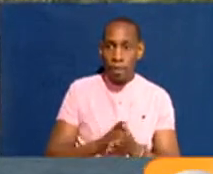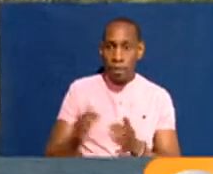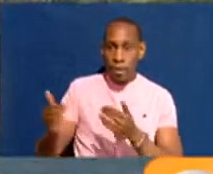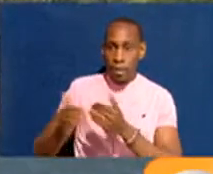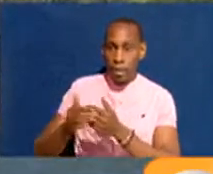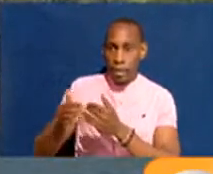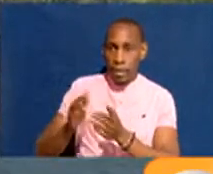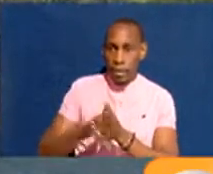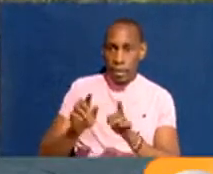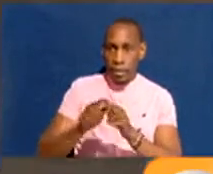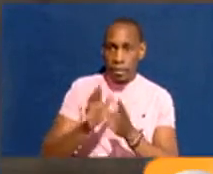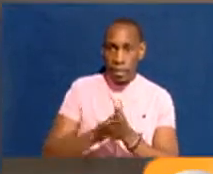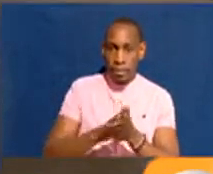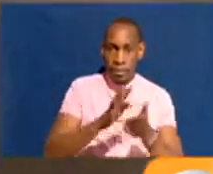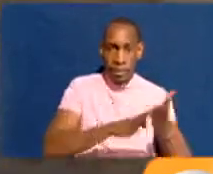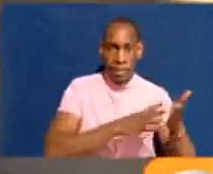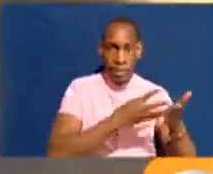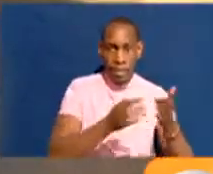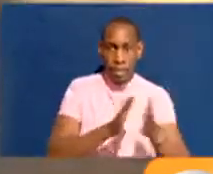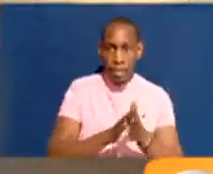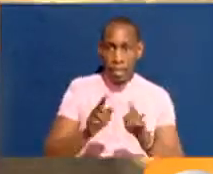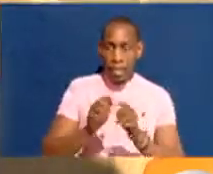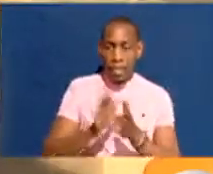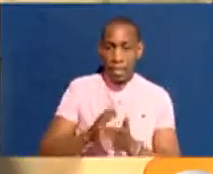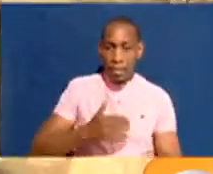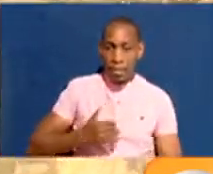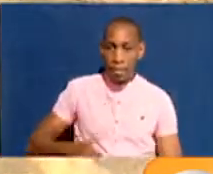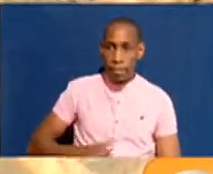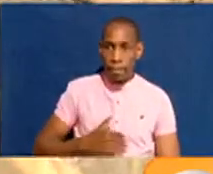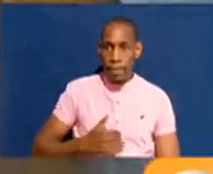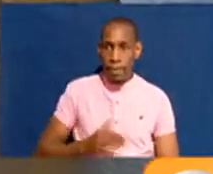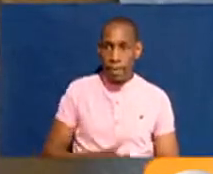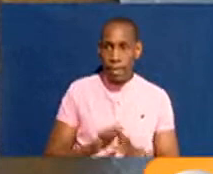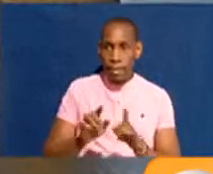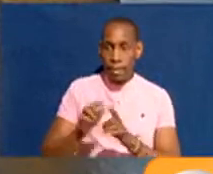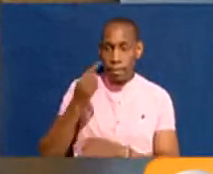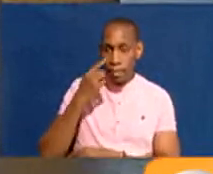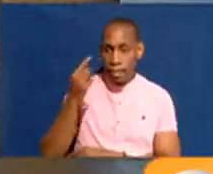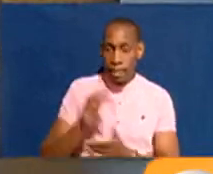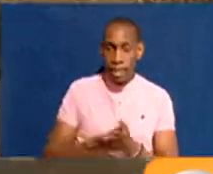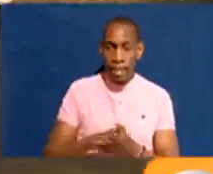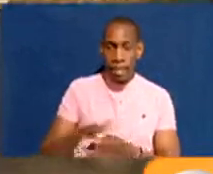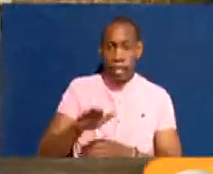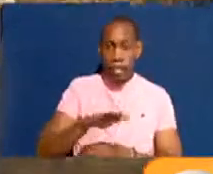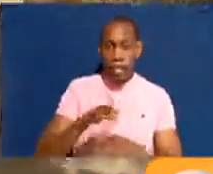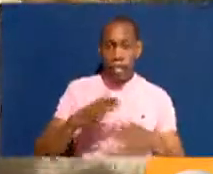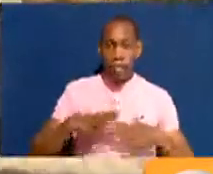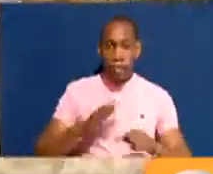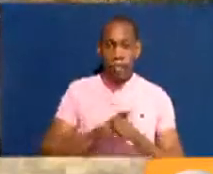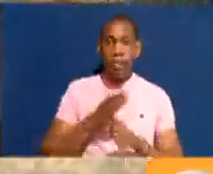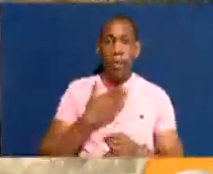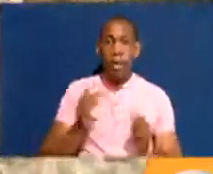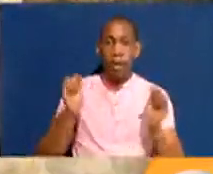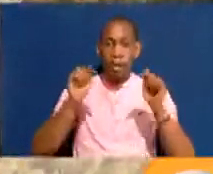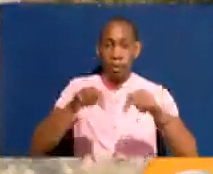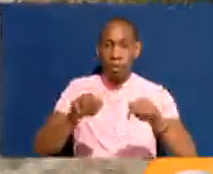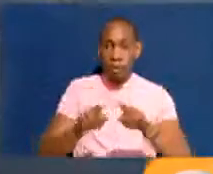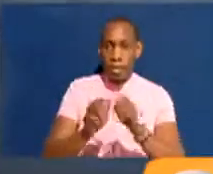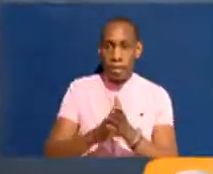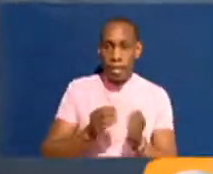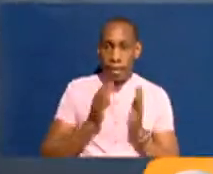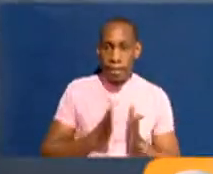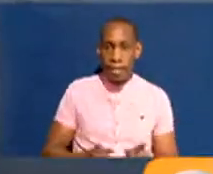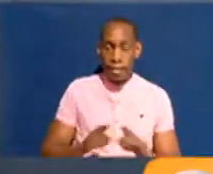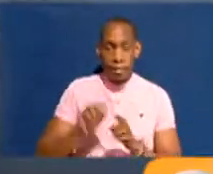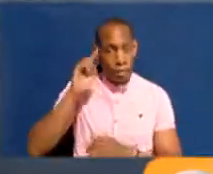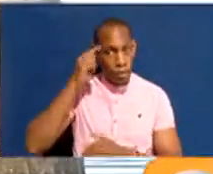the Vasco da Gama pillar is the famous Malindi jetty. It is a favorite to many locals and tourists and